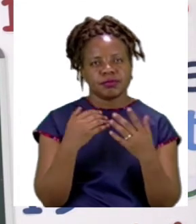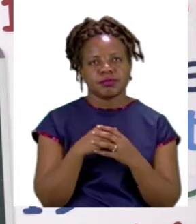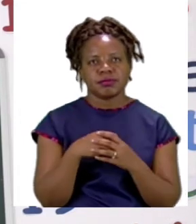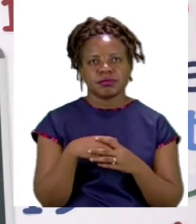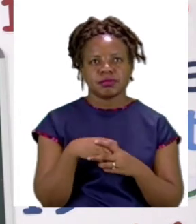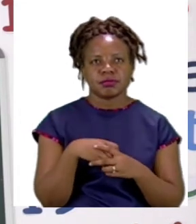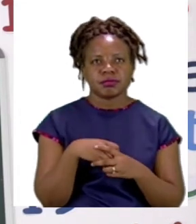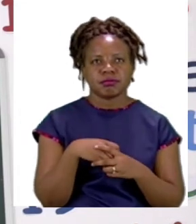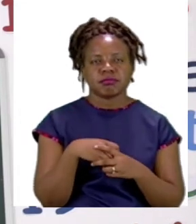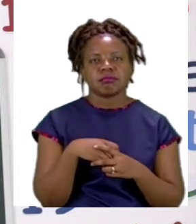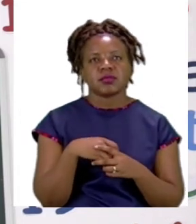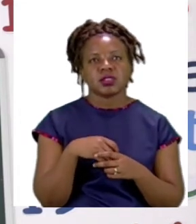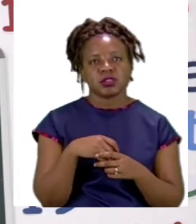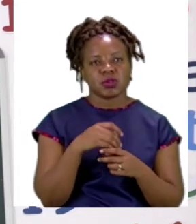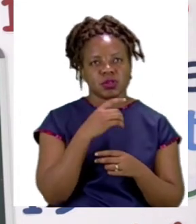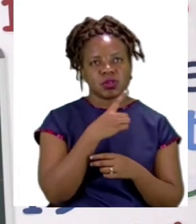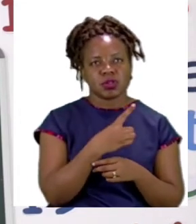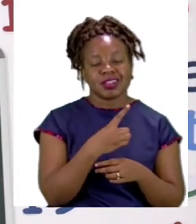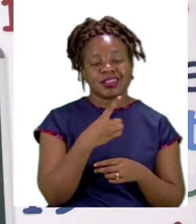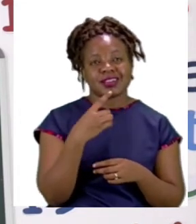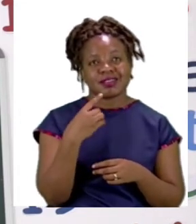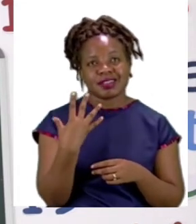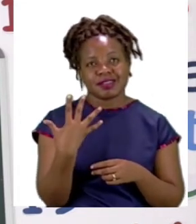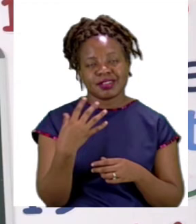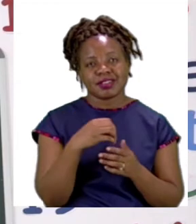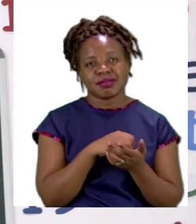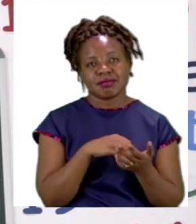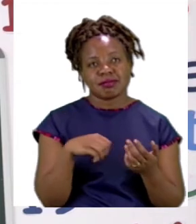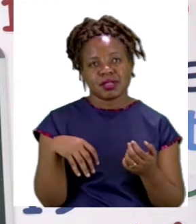9. So we can write our 9.